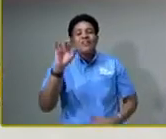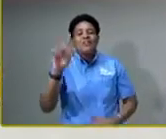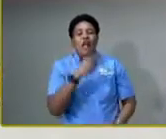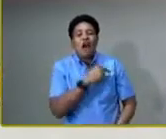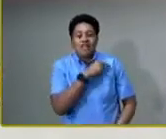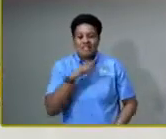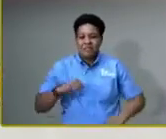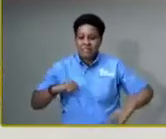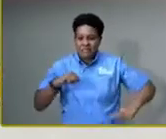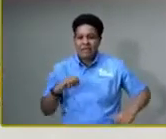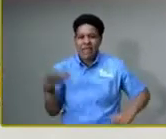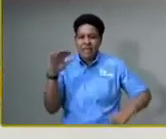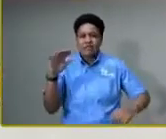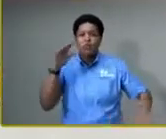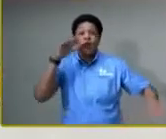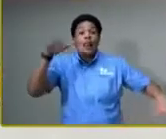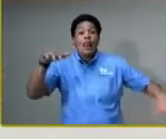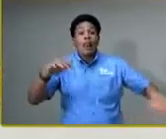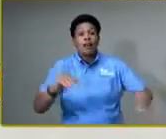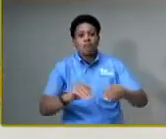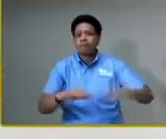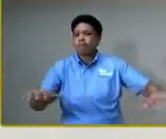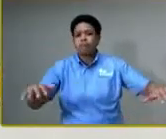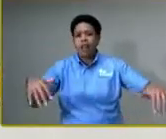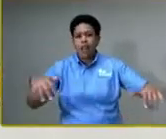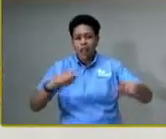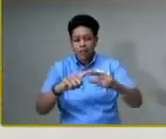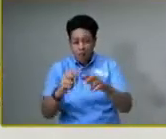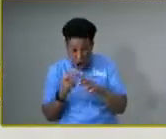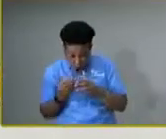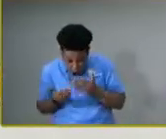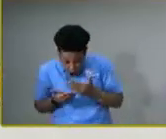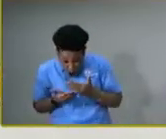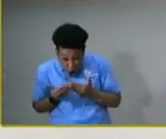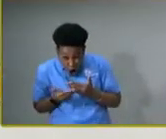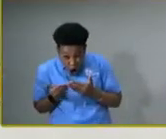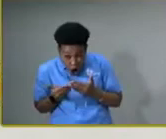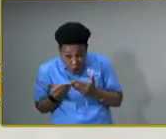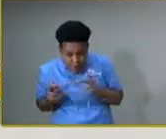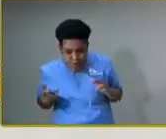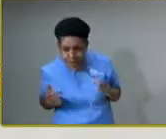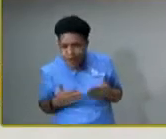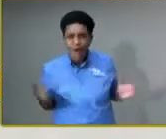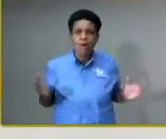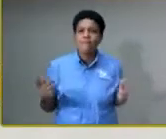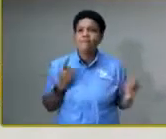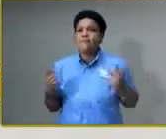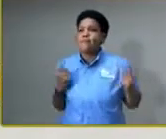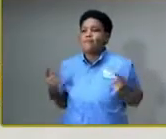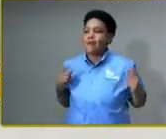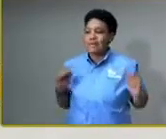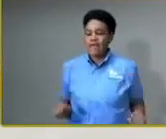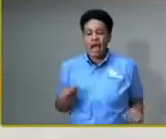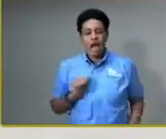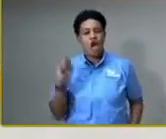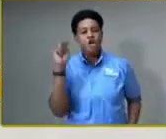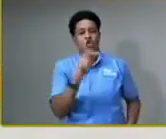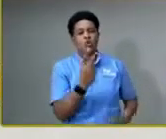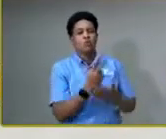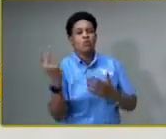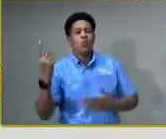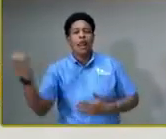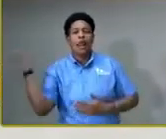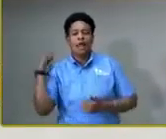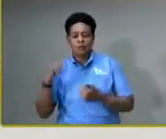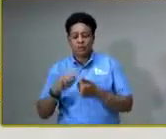are yet to be deployed, but very close to being deployed, and I visited the two last week,